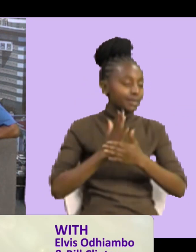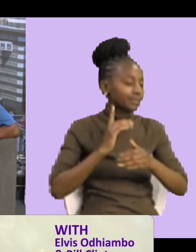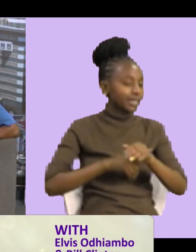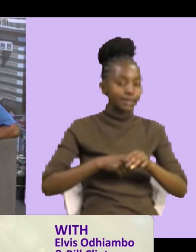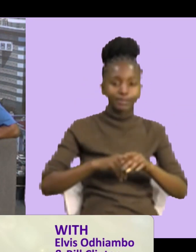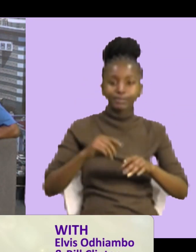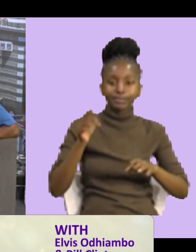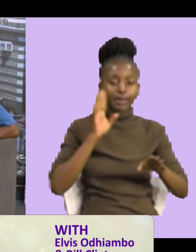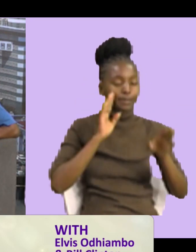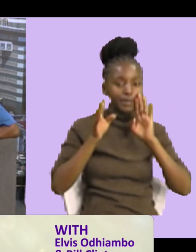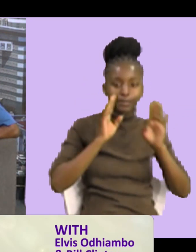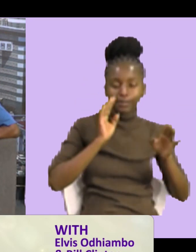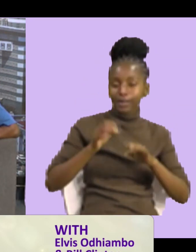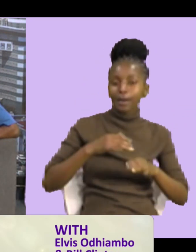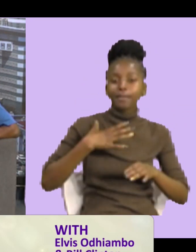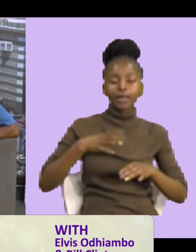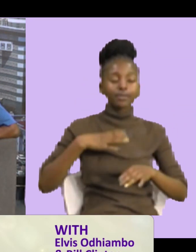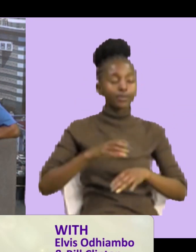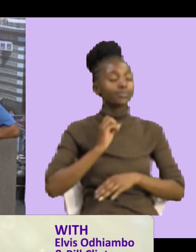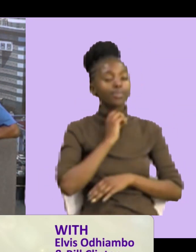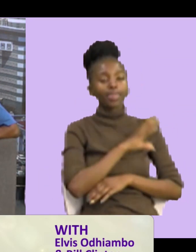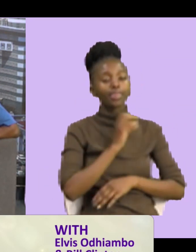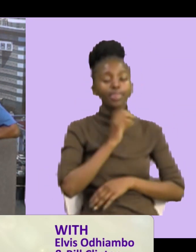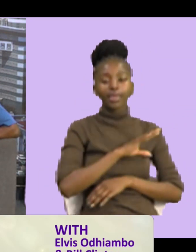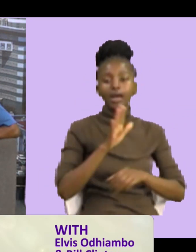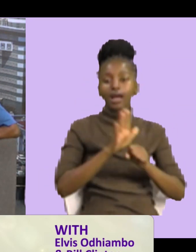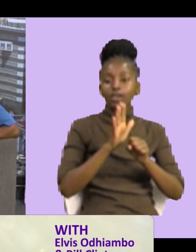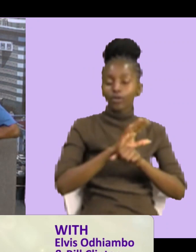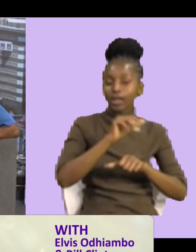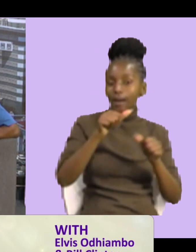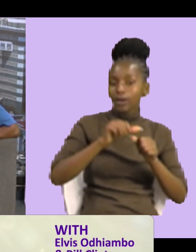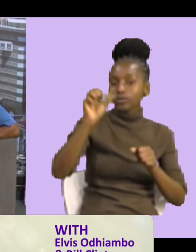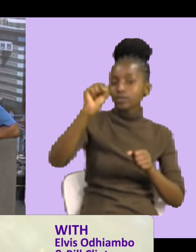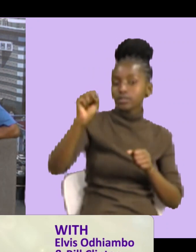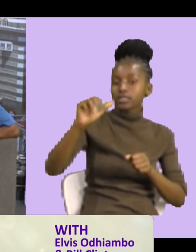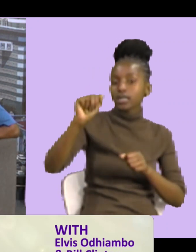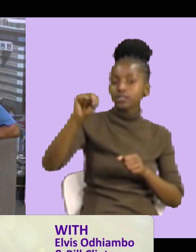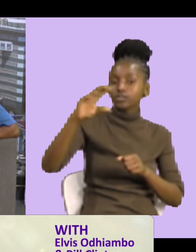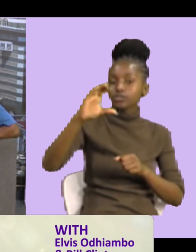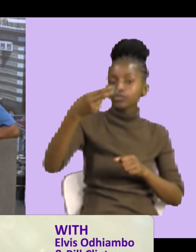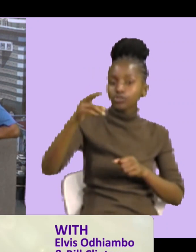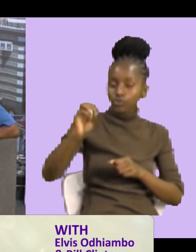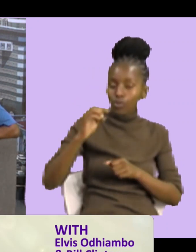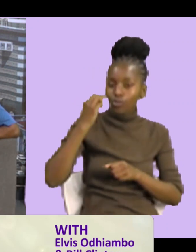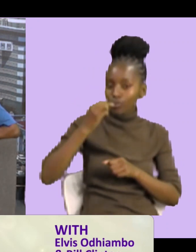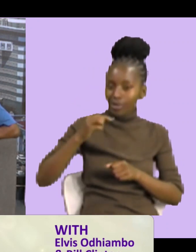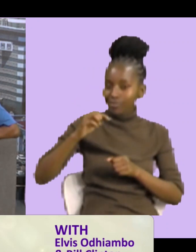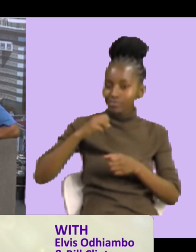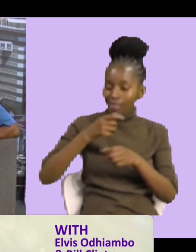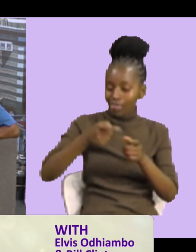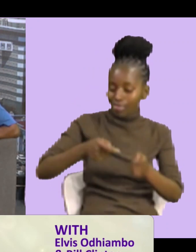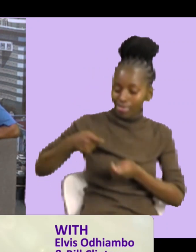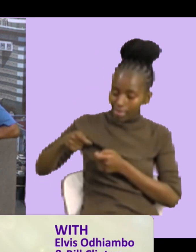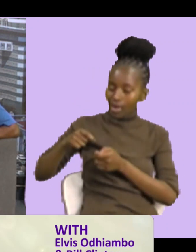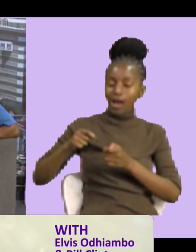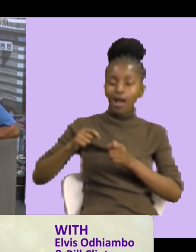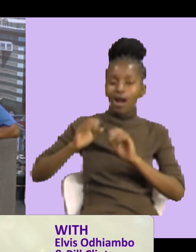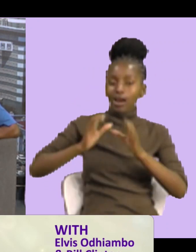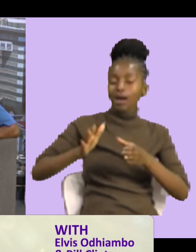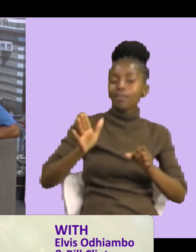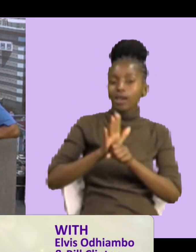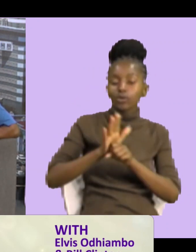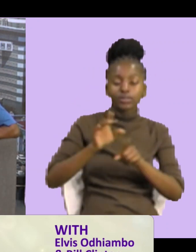likes of Jadon Sancho, has really been dragging the club kidogo. But then again, injuries are also there